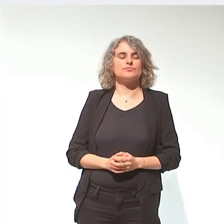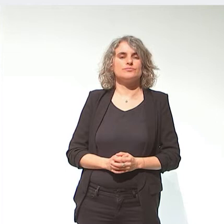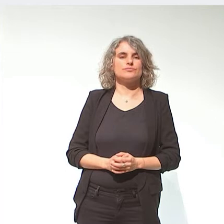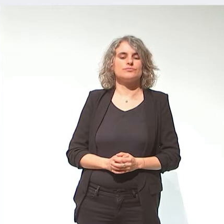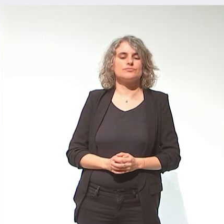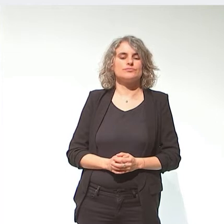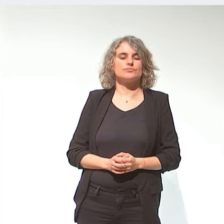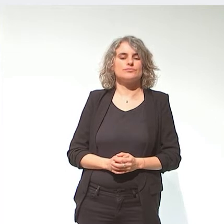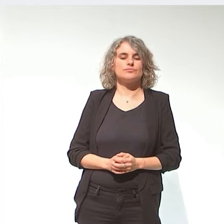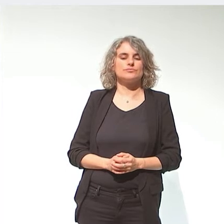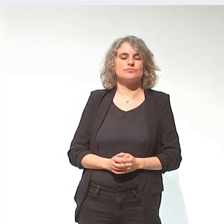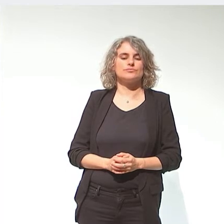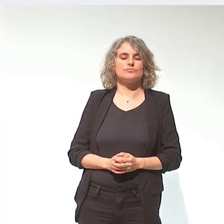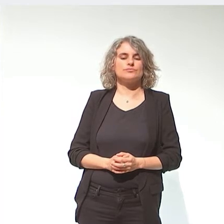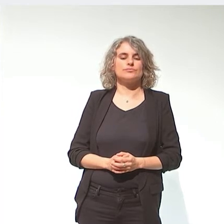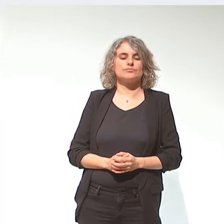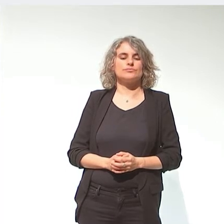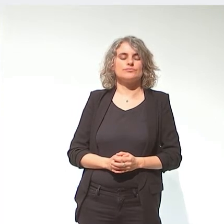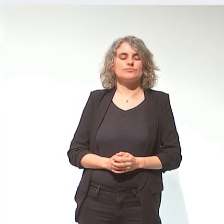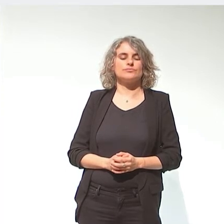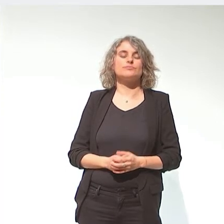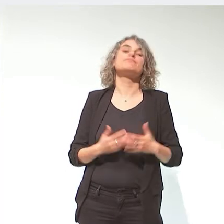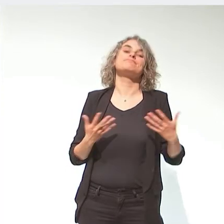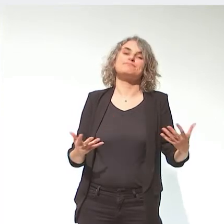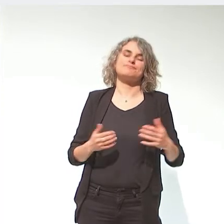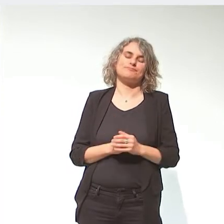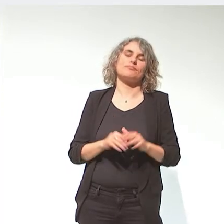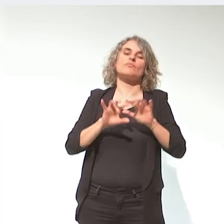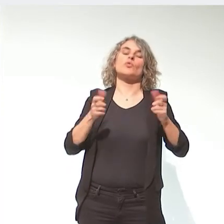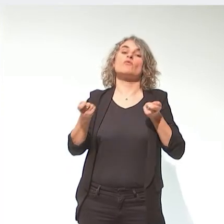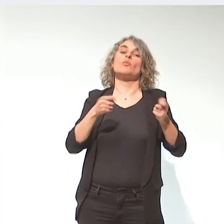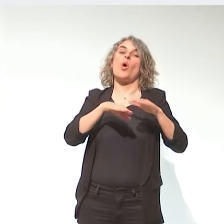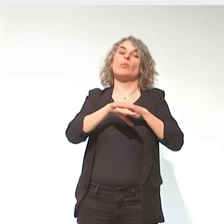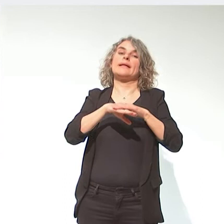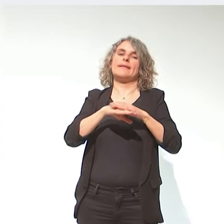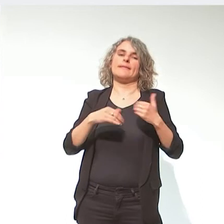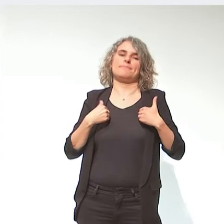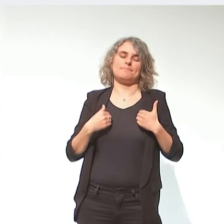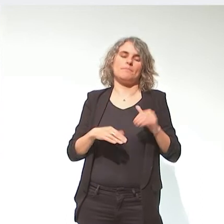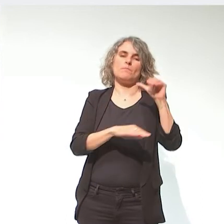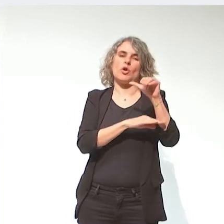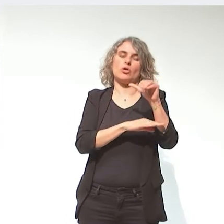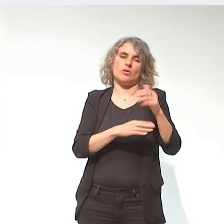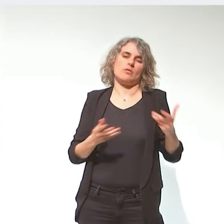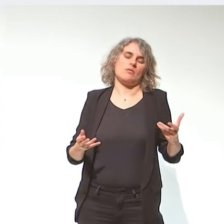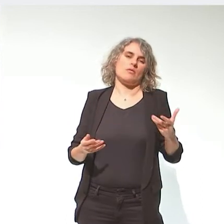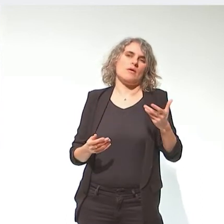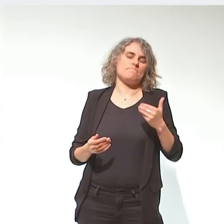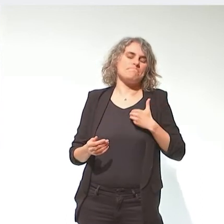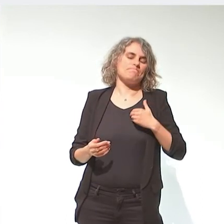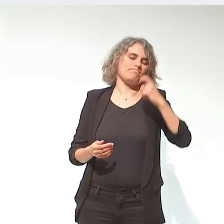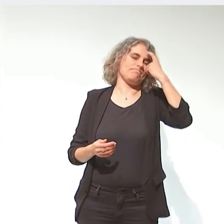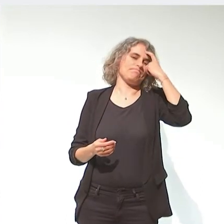as the government, we see the value of keeping all forms of schools, including